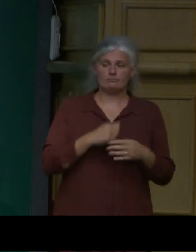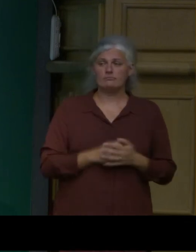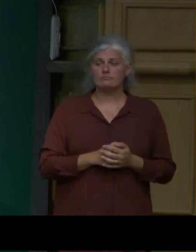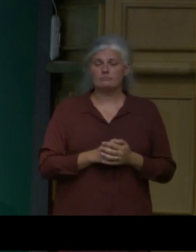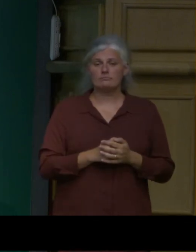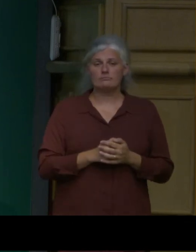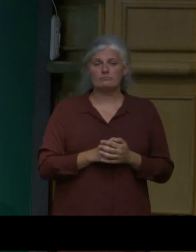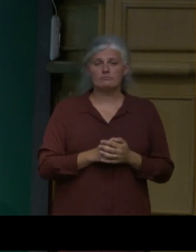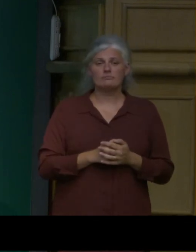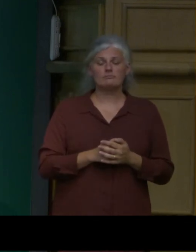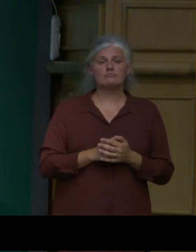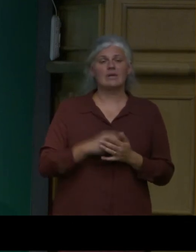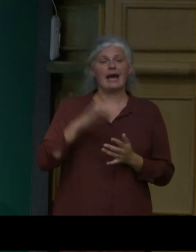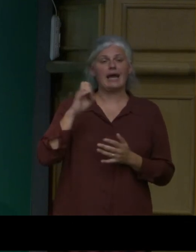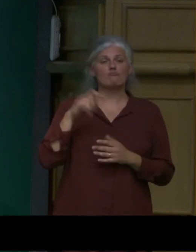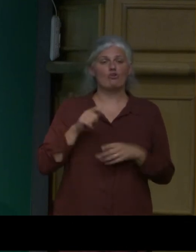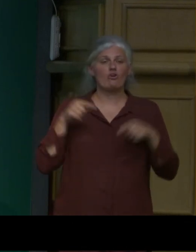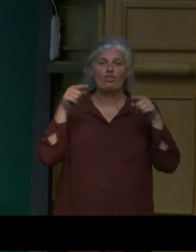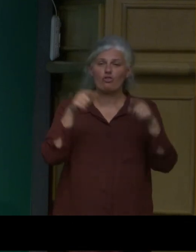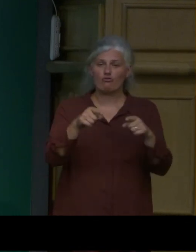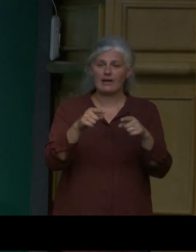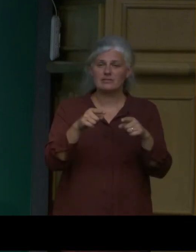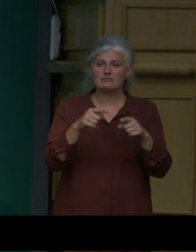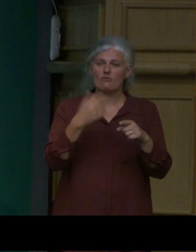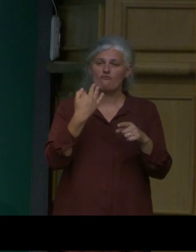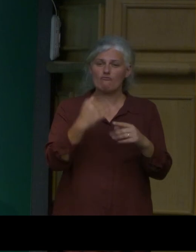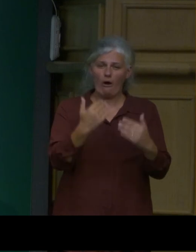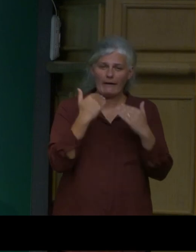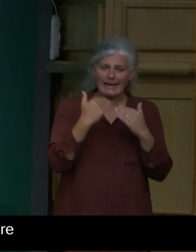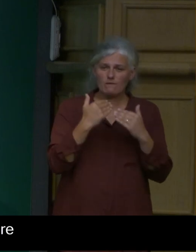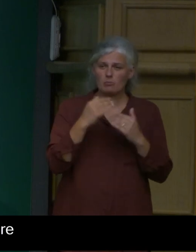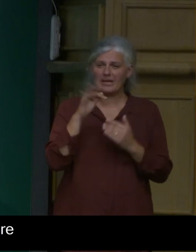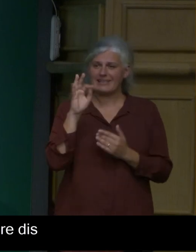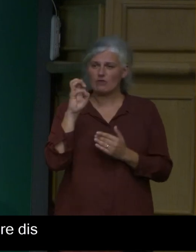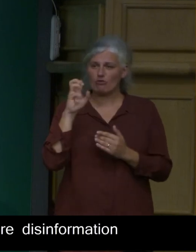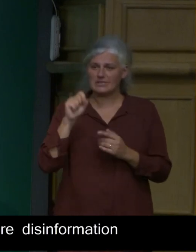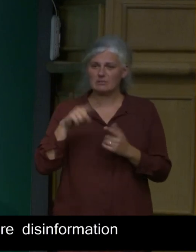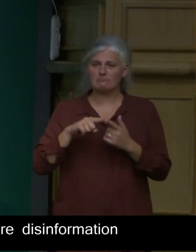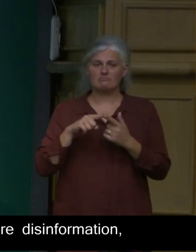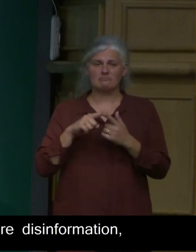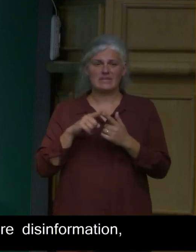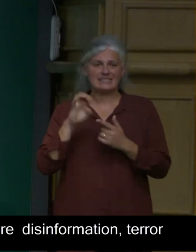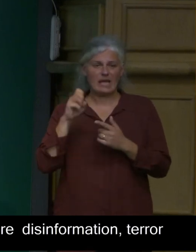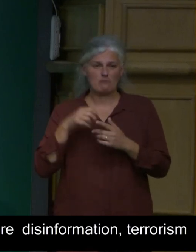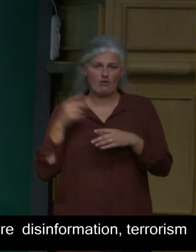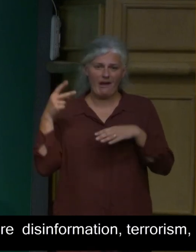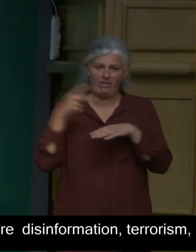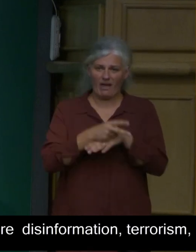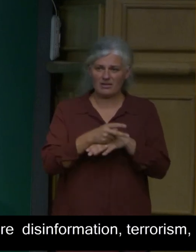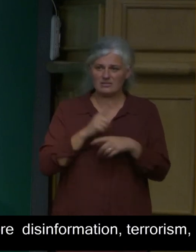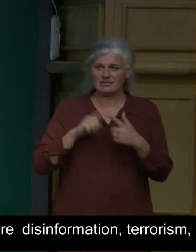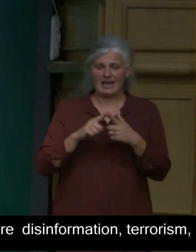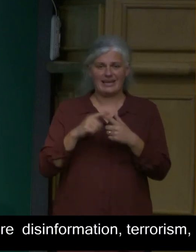an age of hybrid threats where disinformation terrorism Espionage cyber attacks and economic coercion